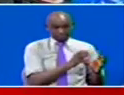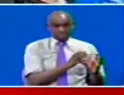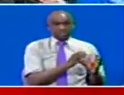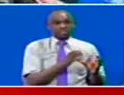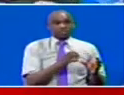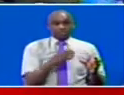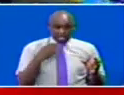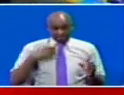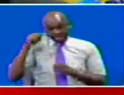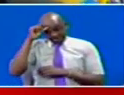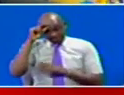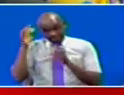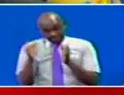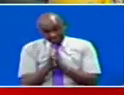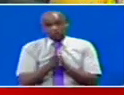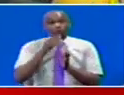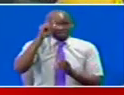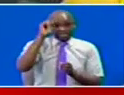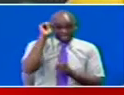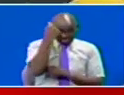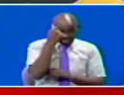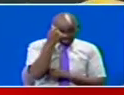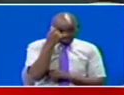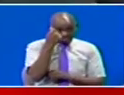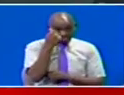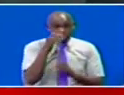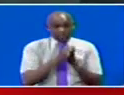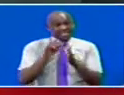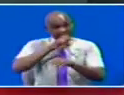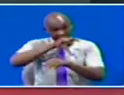jointly the government of Kenya and